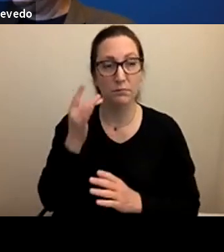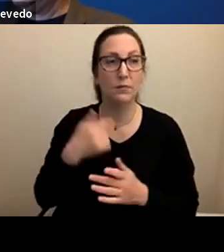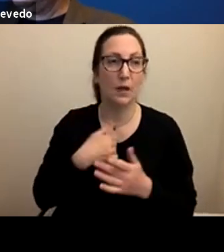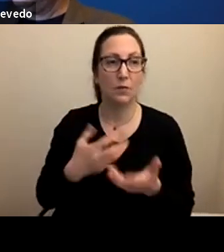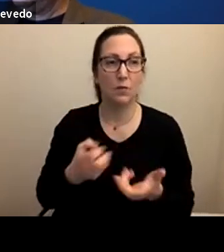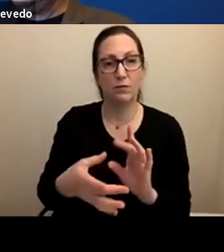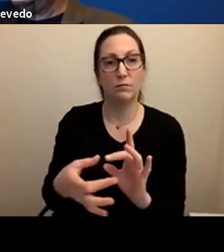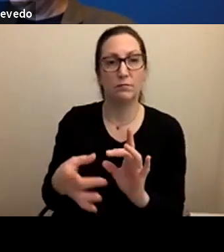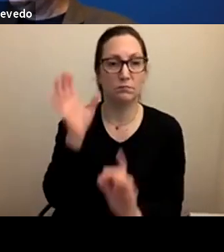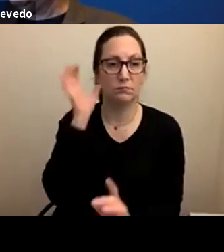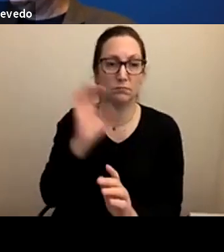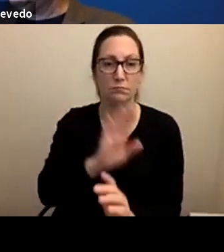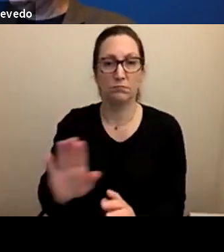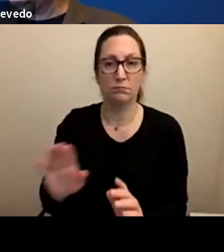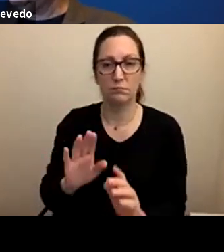rigor.